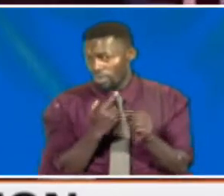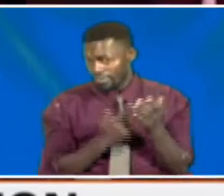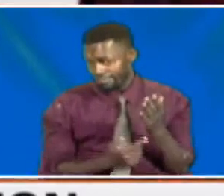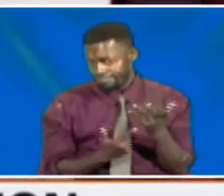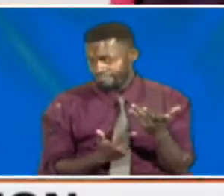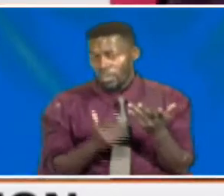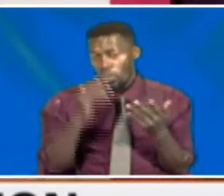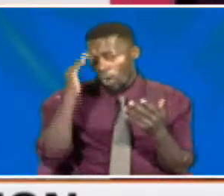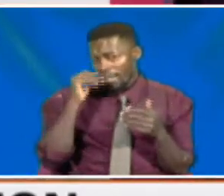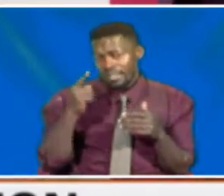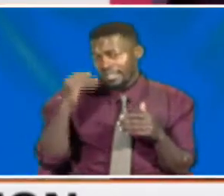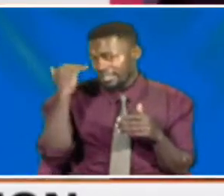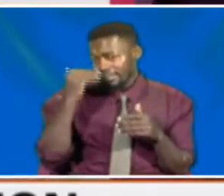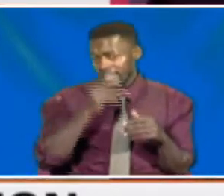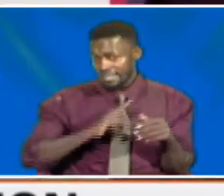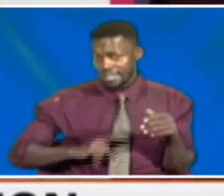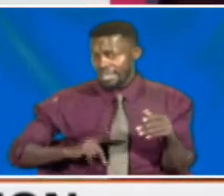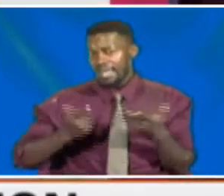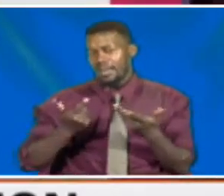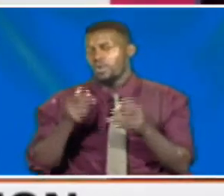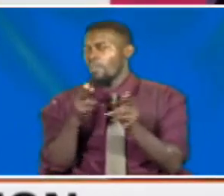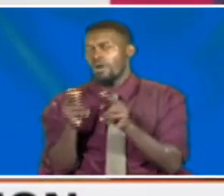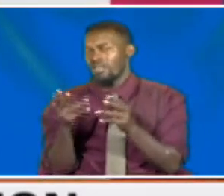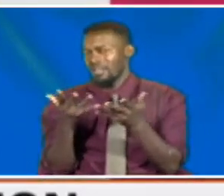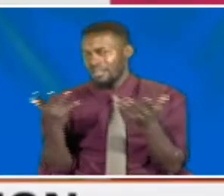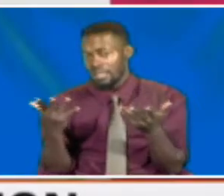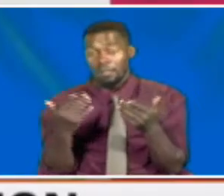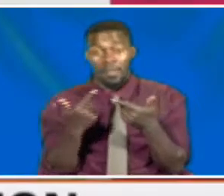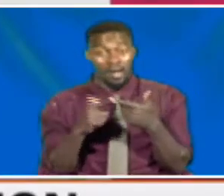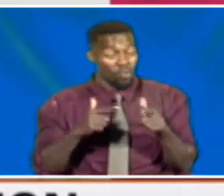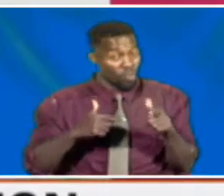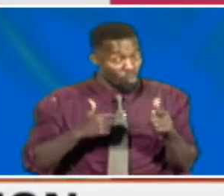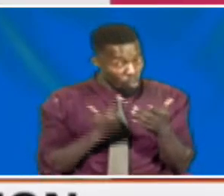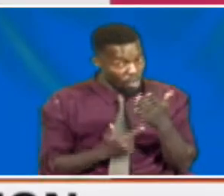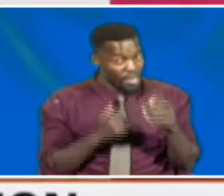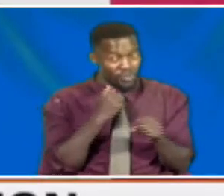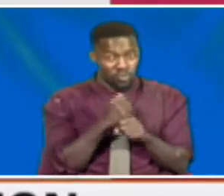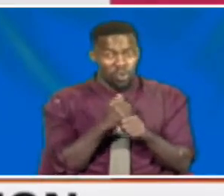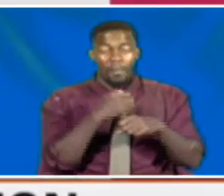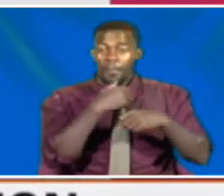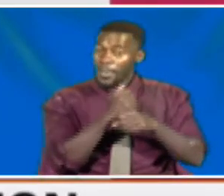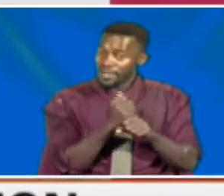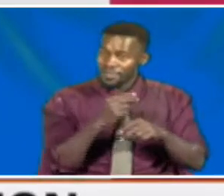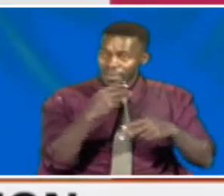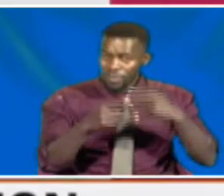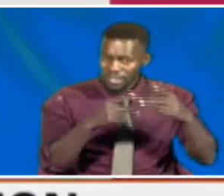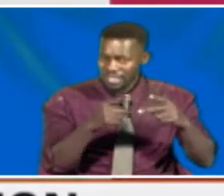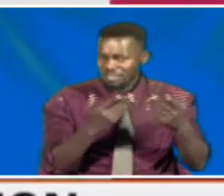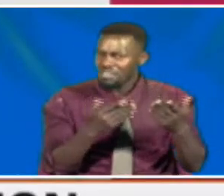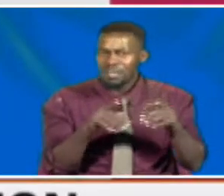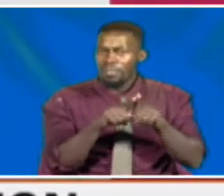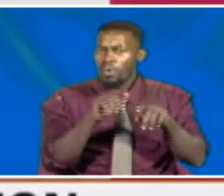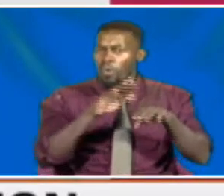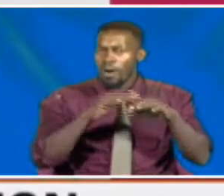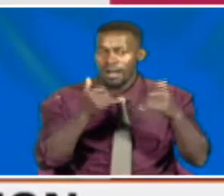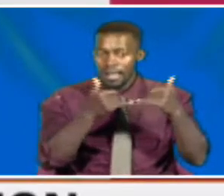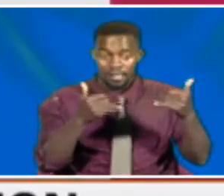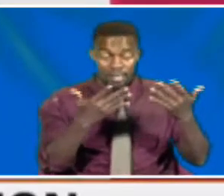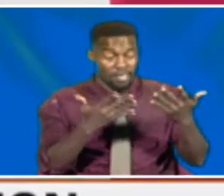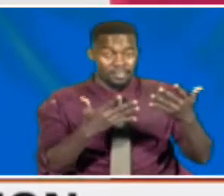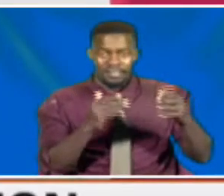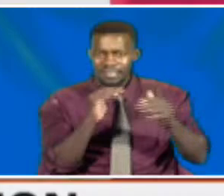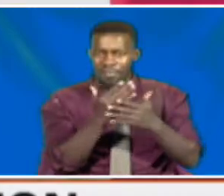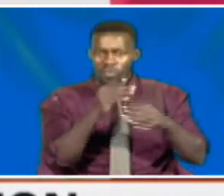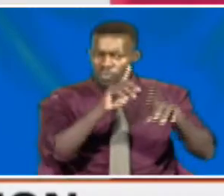having papers, and papers are resource intensive. What I did was to automate the process to have an online form, a questionnaire, which can be filled